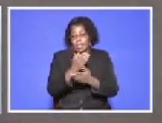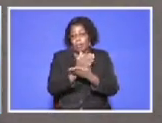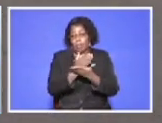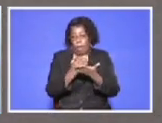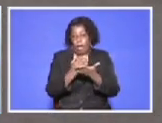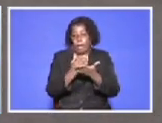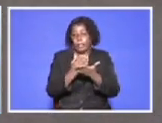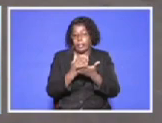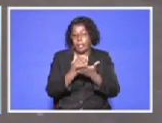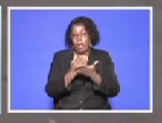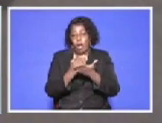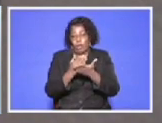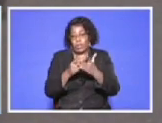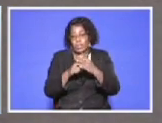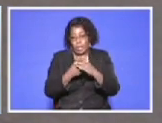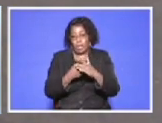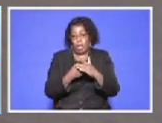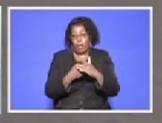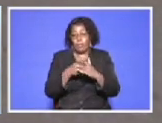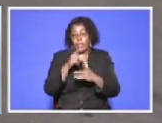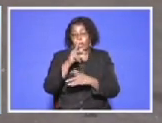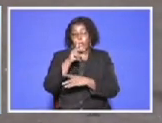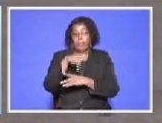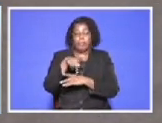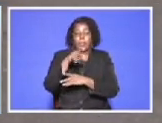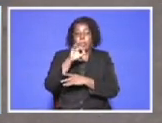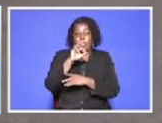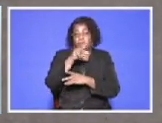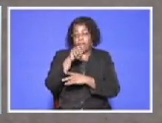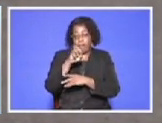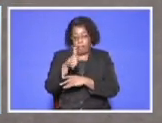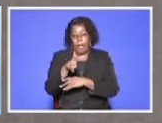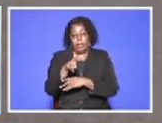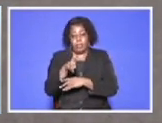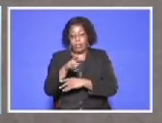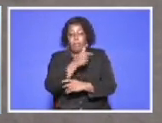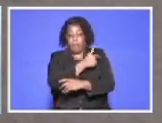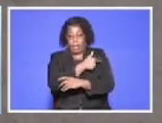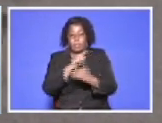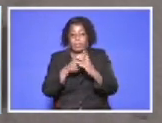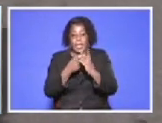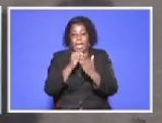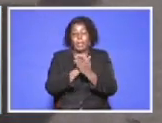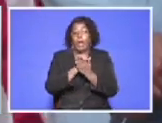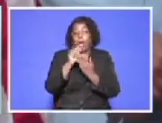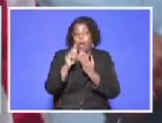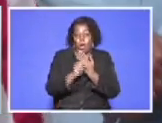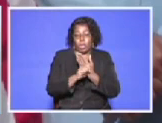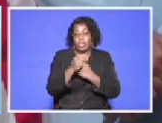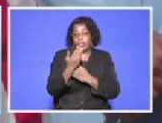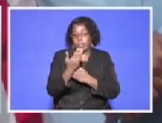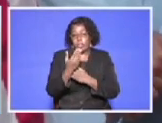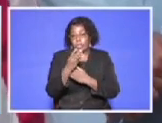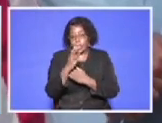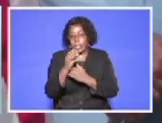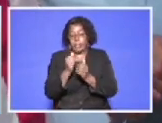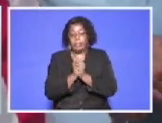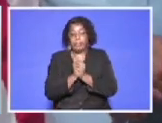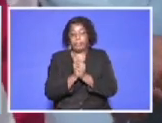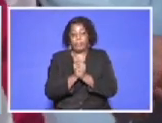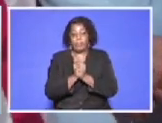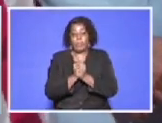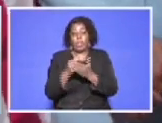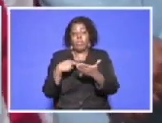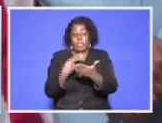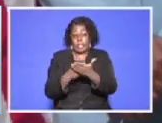of the Pfizer vaccine is expected to begin as early as Monday, August 16th. Receiving this first in a series